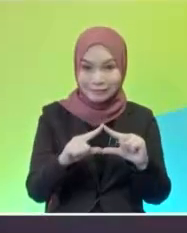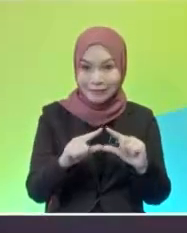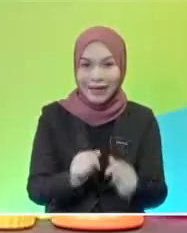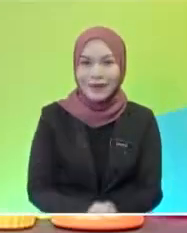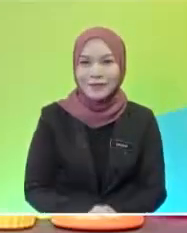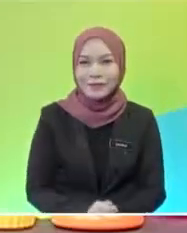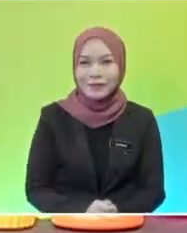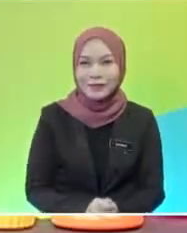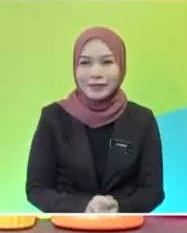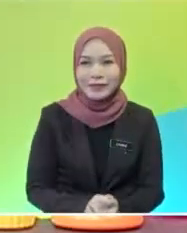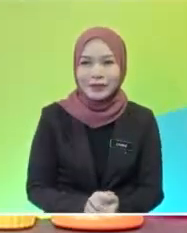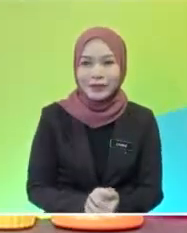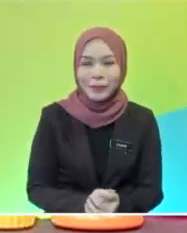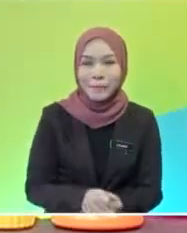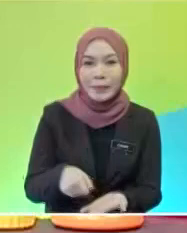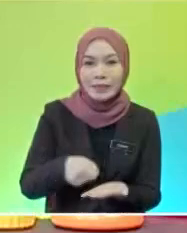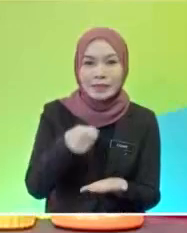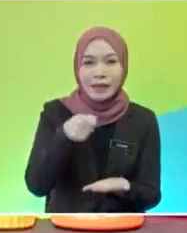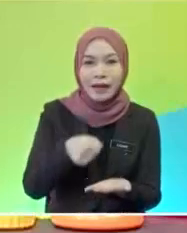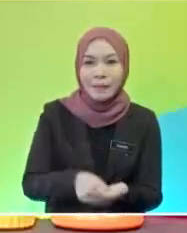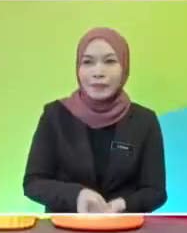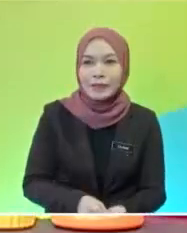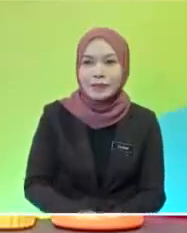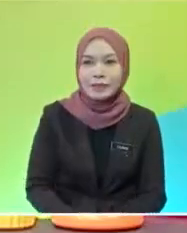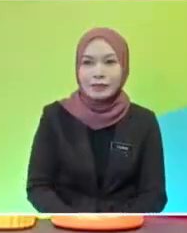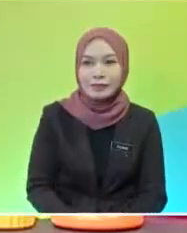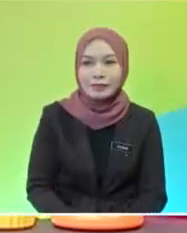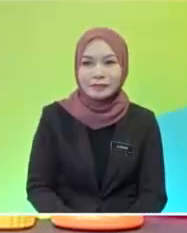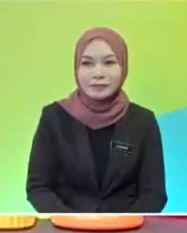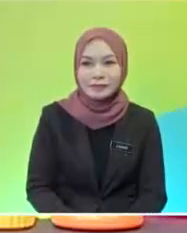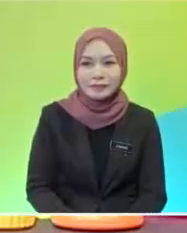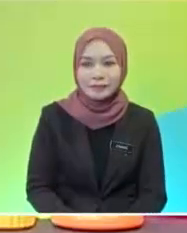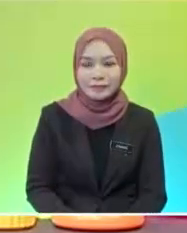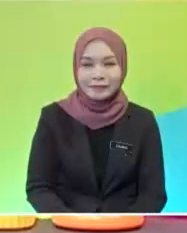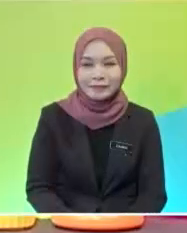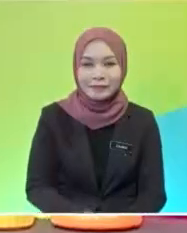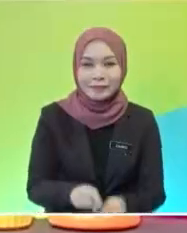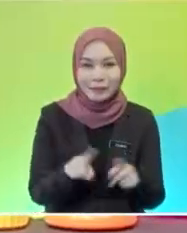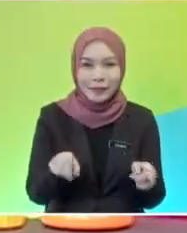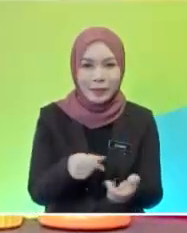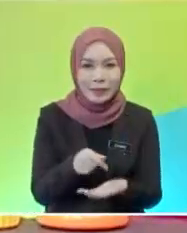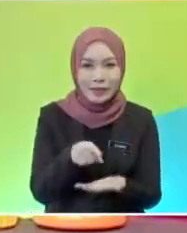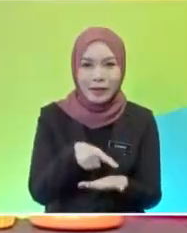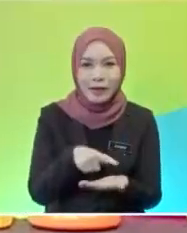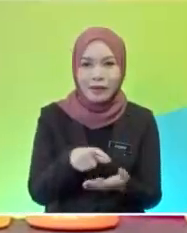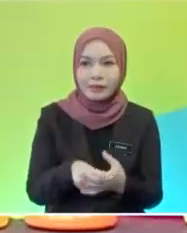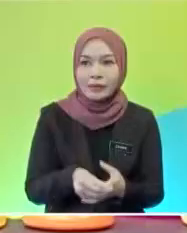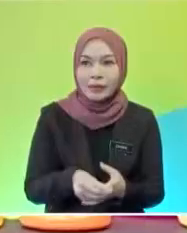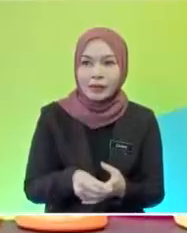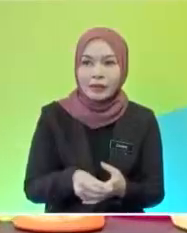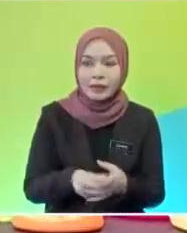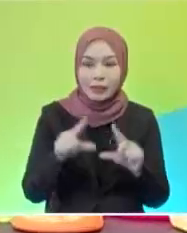Pizza! Who loves pizza? Pizza is in a triangle shape. Okay, very good.